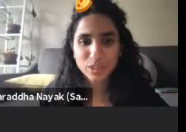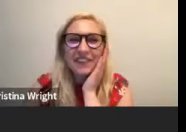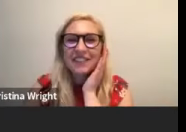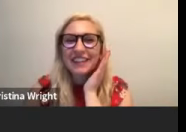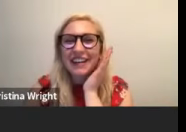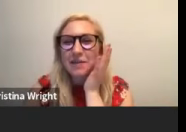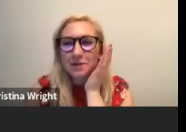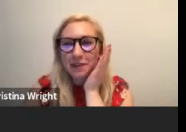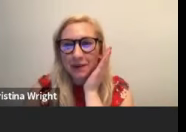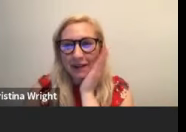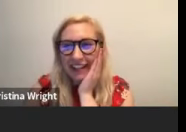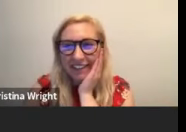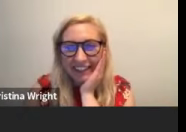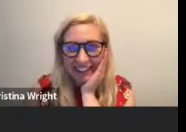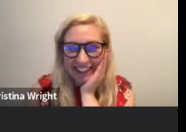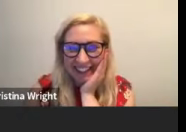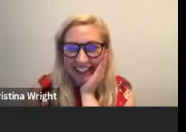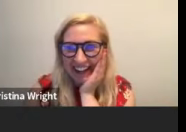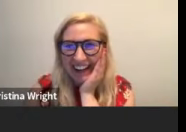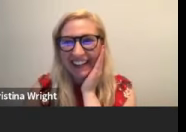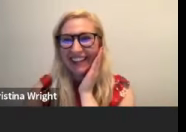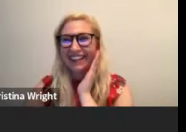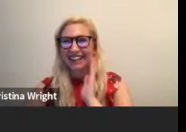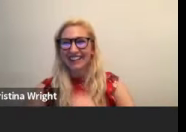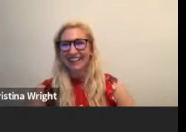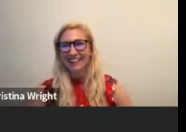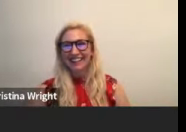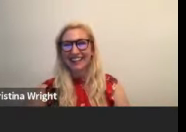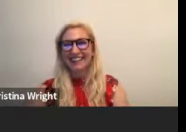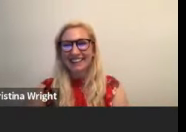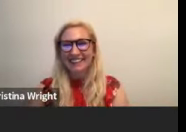I can't remember the name of it, but I've definitely seen it.